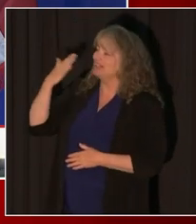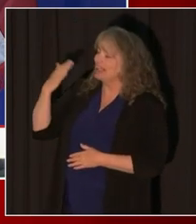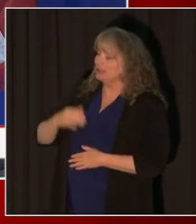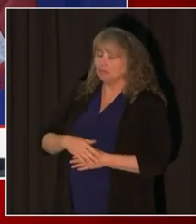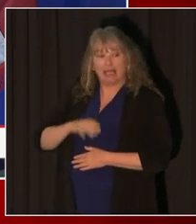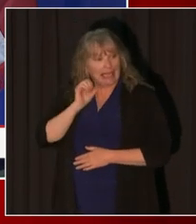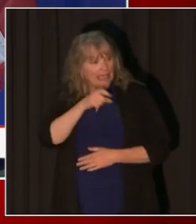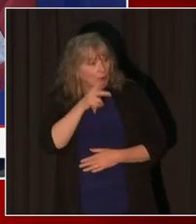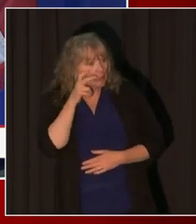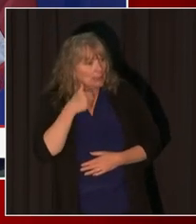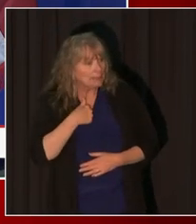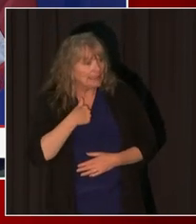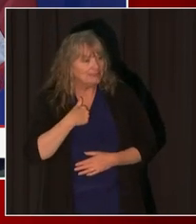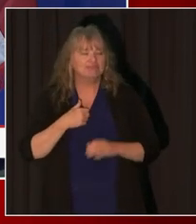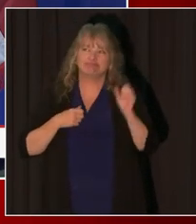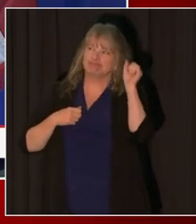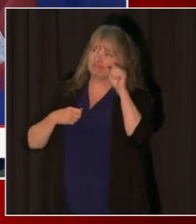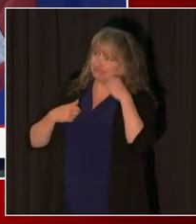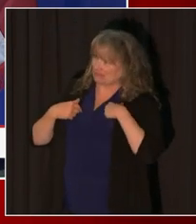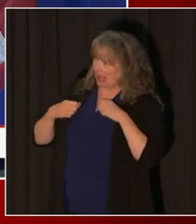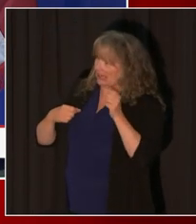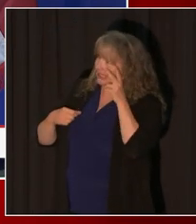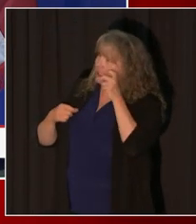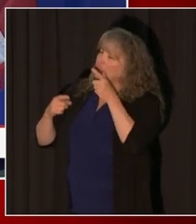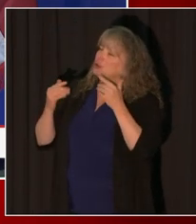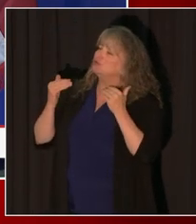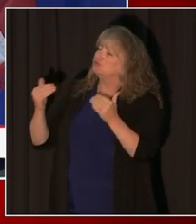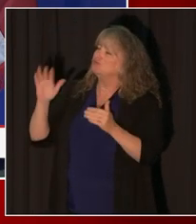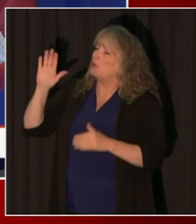Can you hear me? I can. You can go with your question.